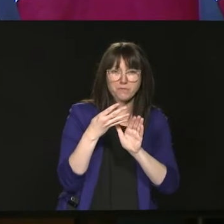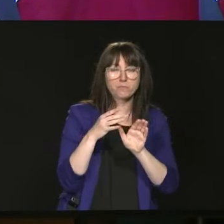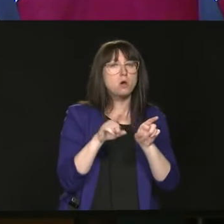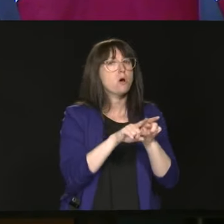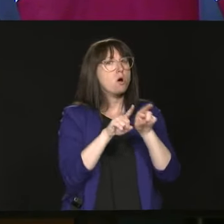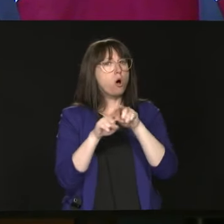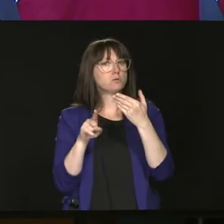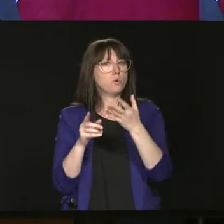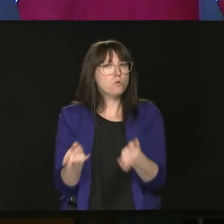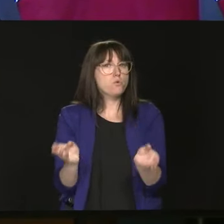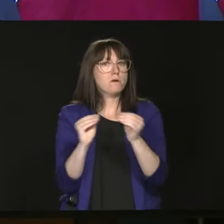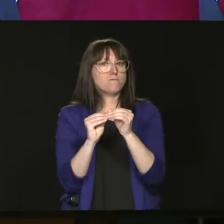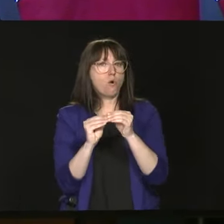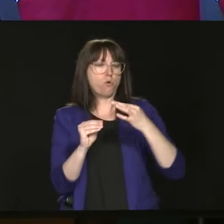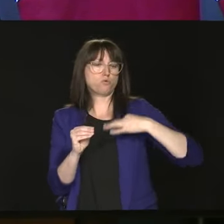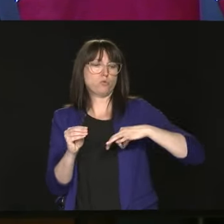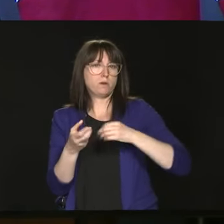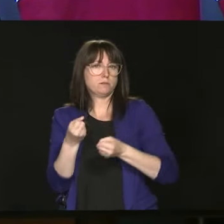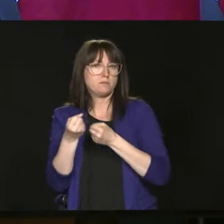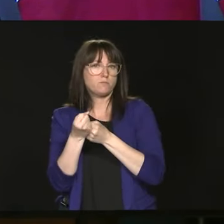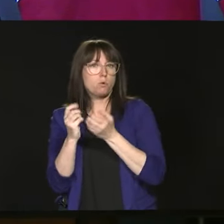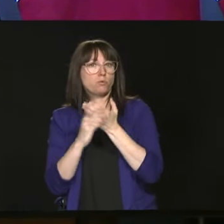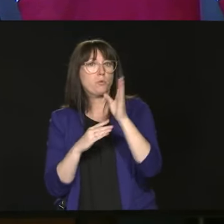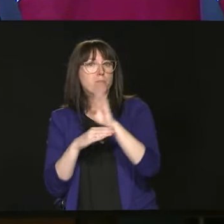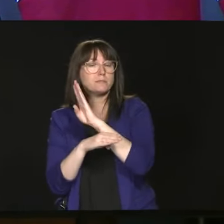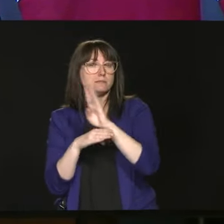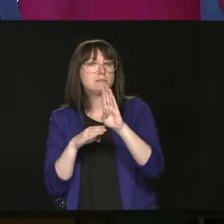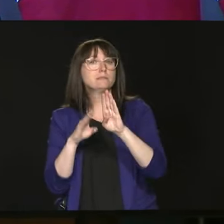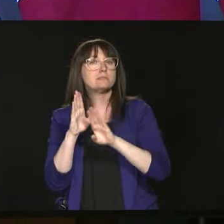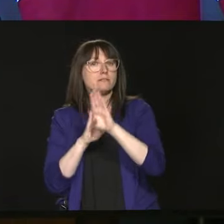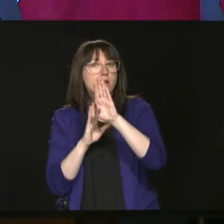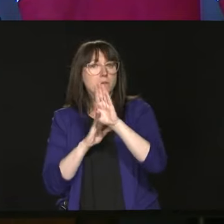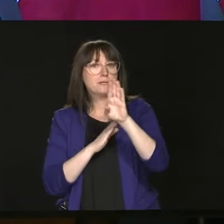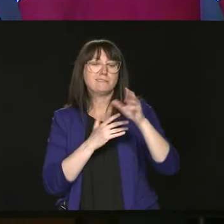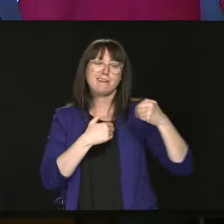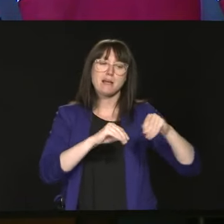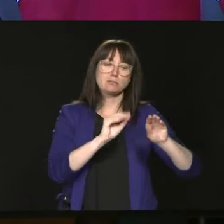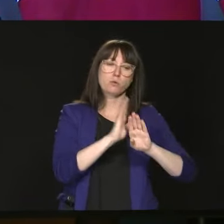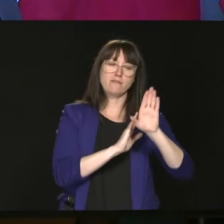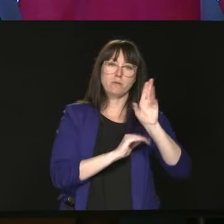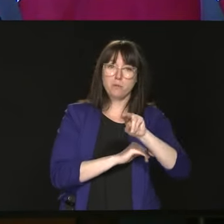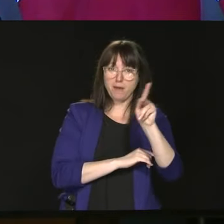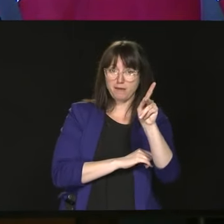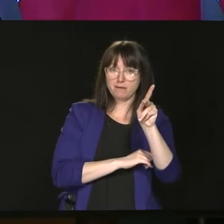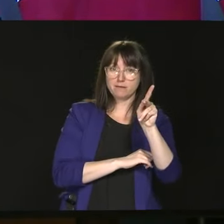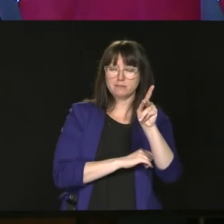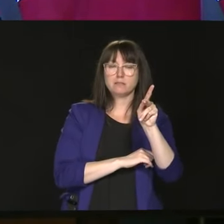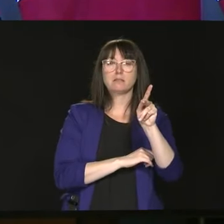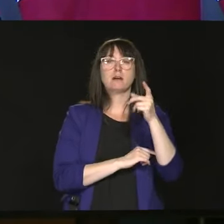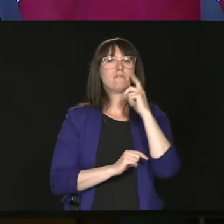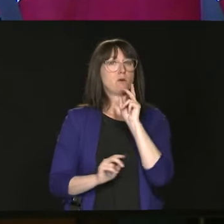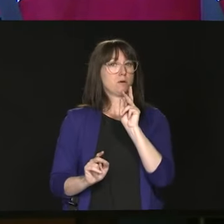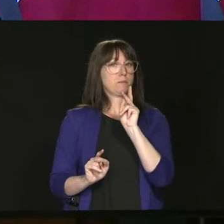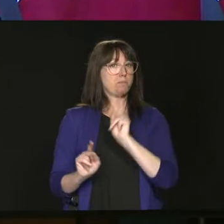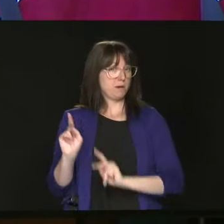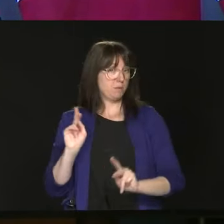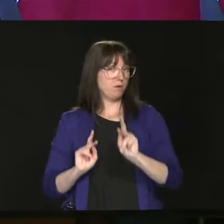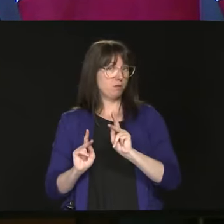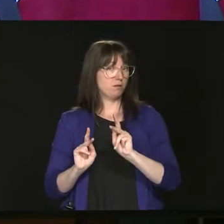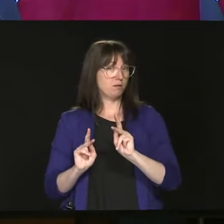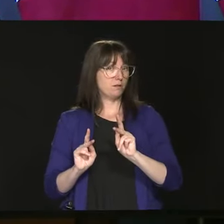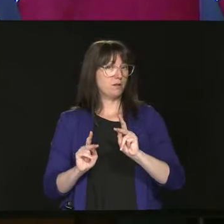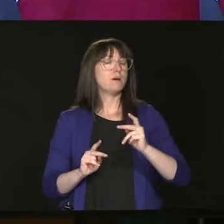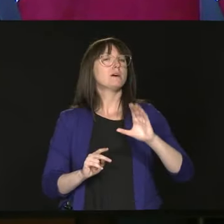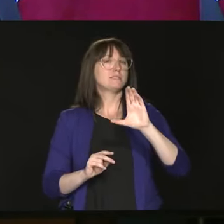the Business Development Bank and Export Development Bank of Canada, and for people, the Canada Emergency Response Benefit for